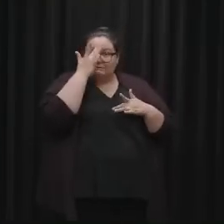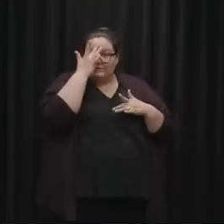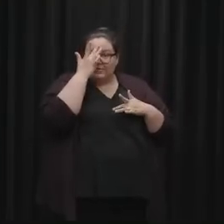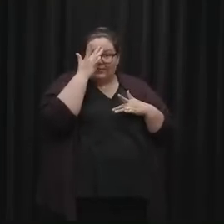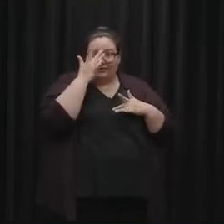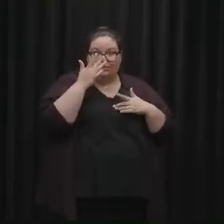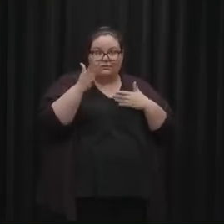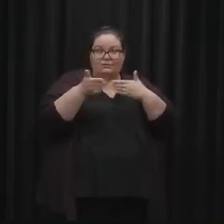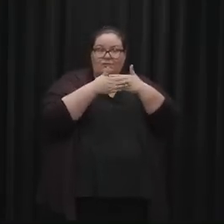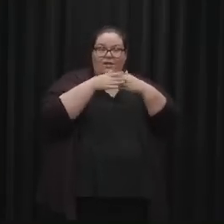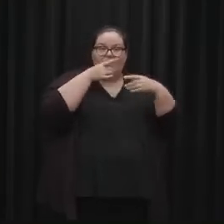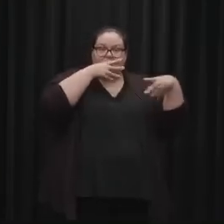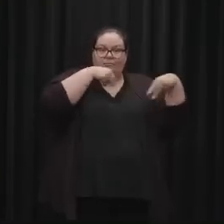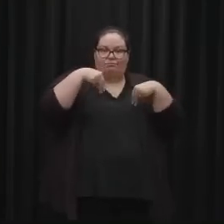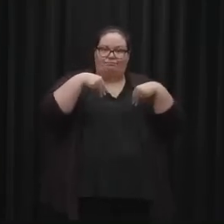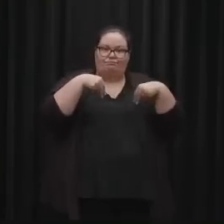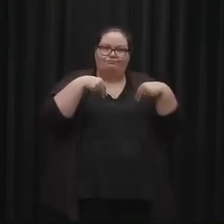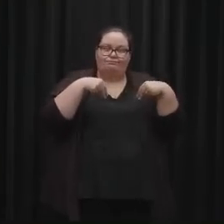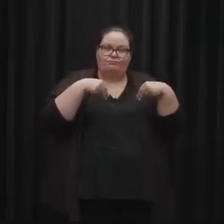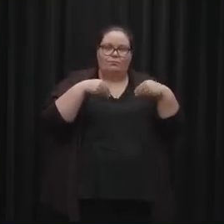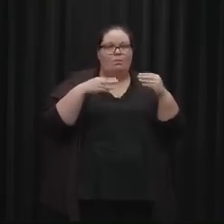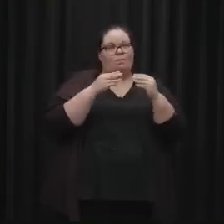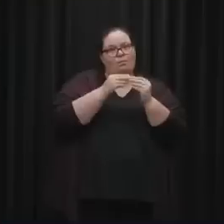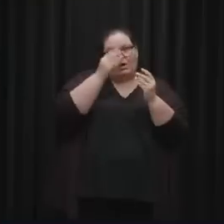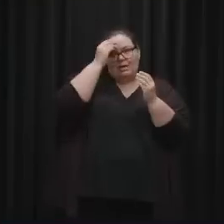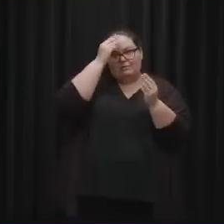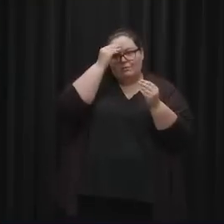to somebody else. And more information and